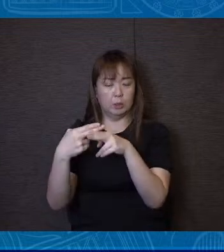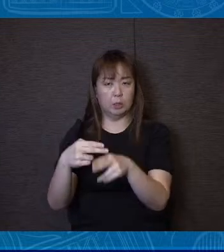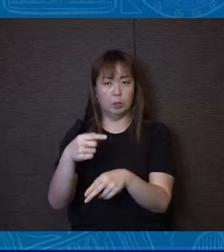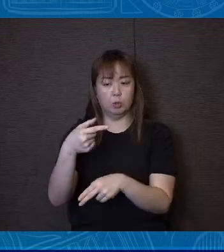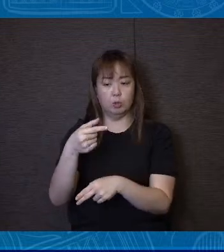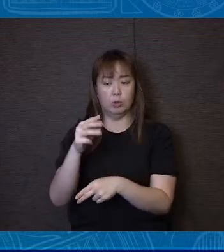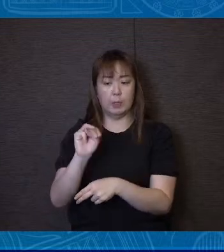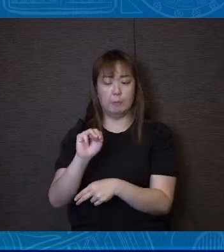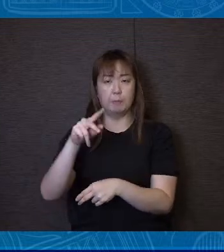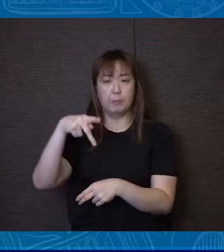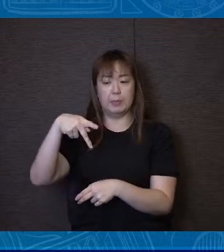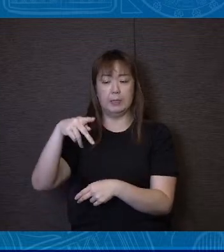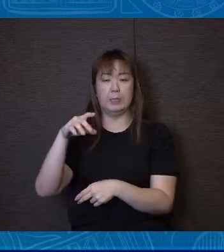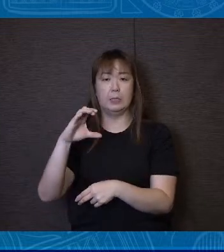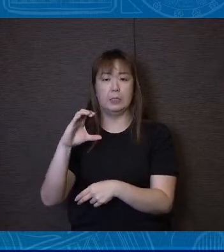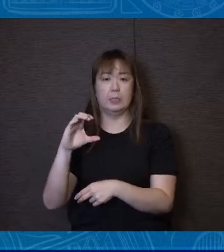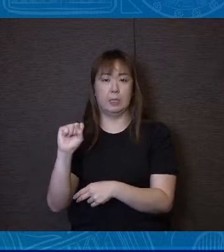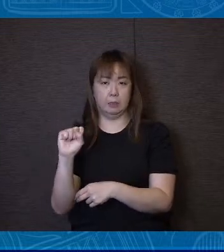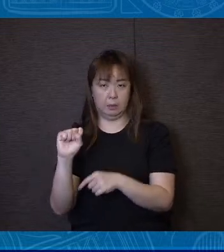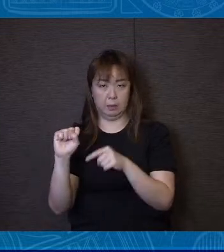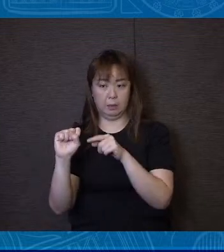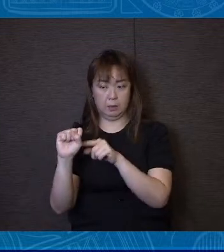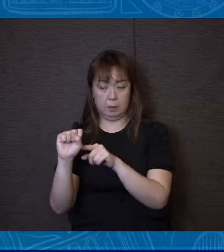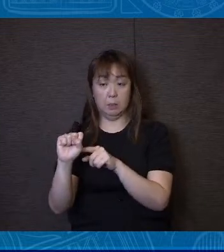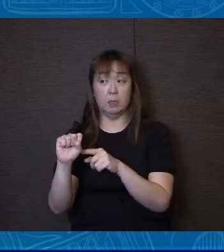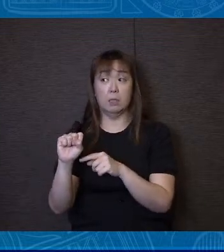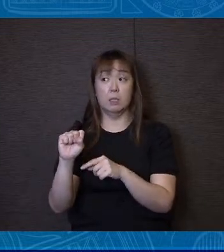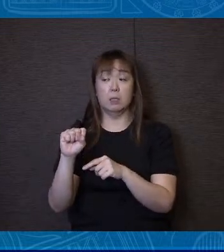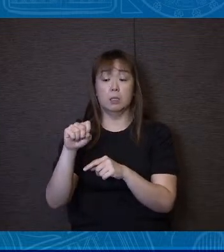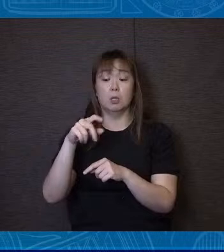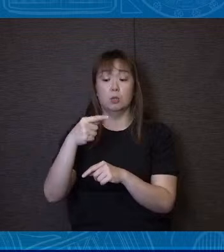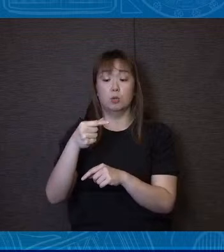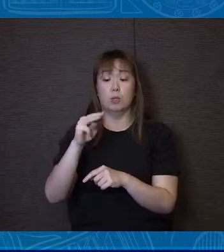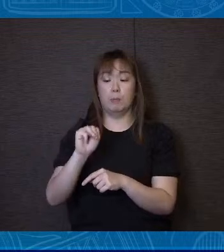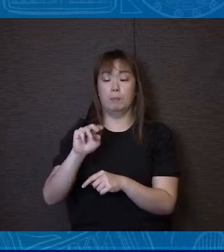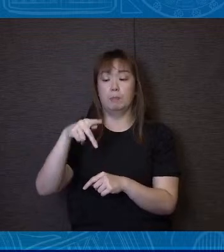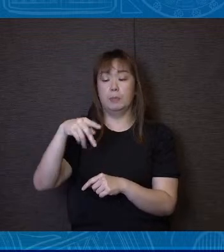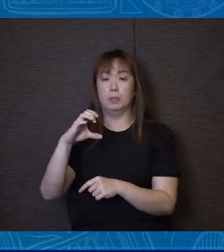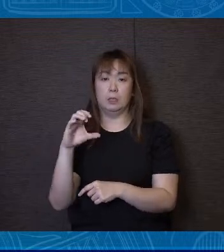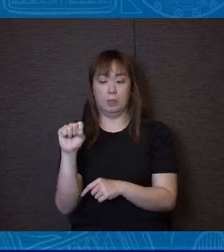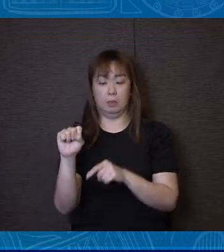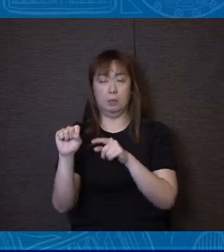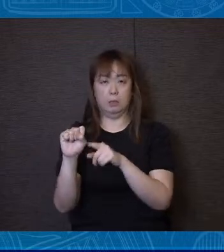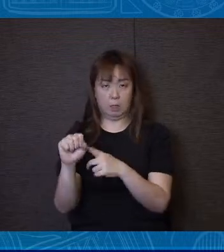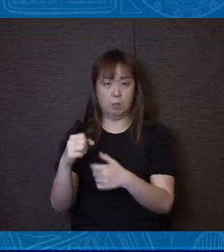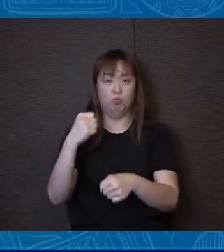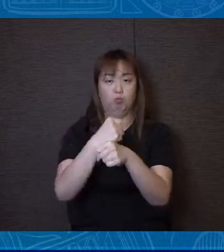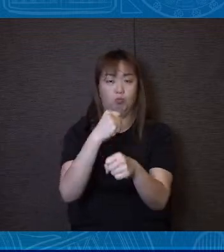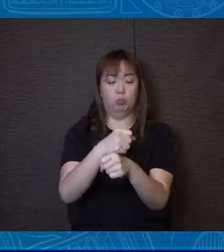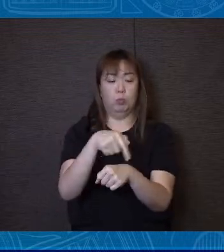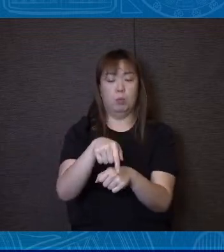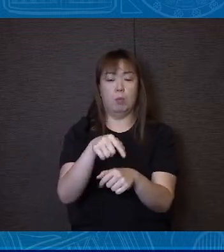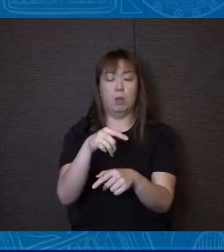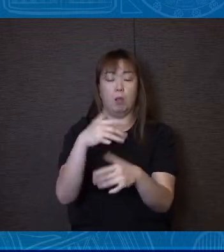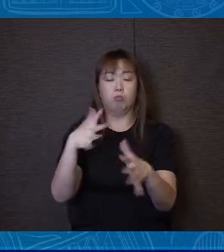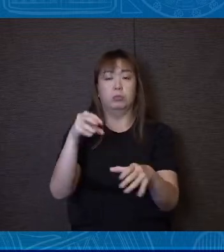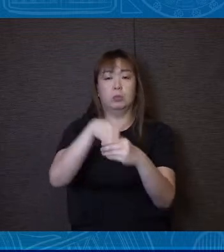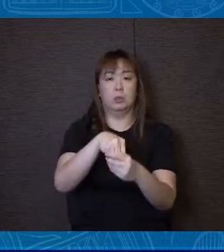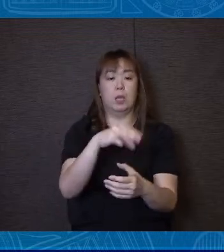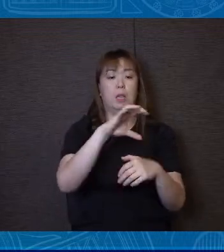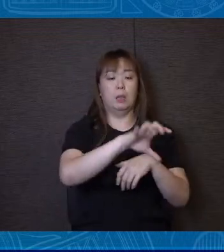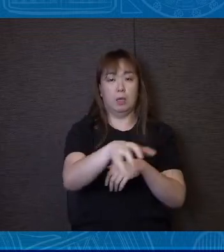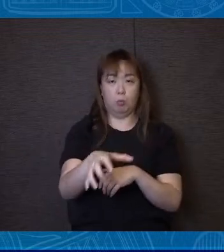GMPCS. And GMPCS is already working in some countries. We have tested